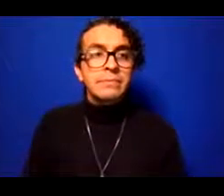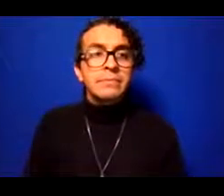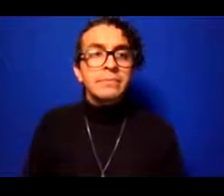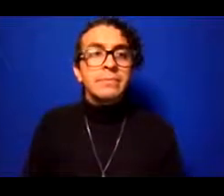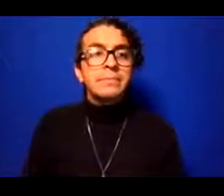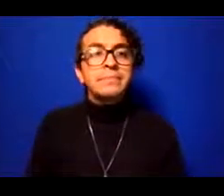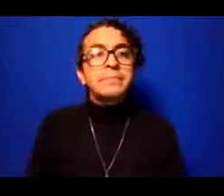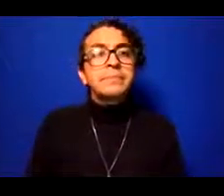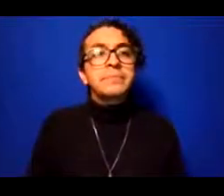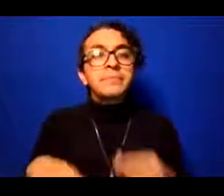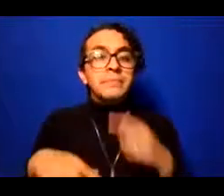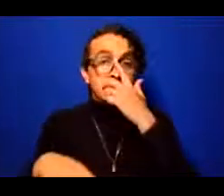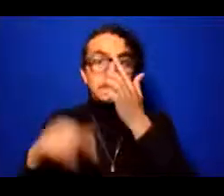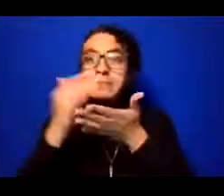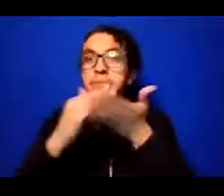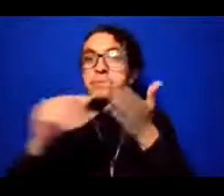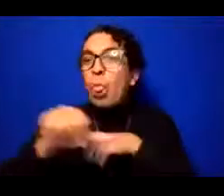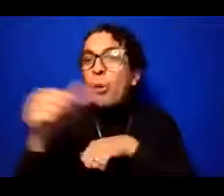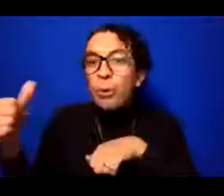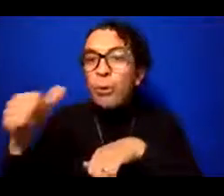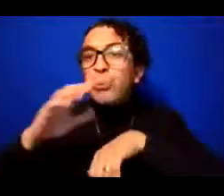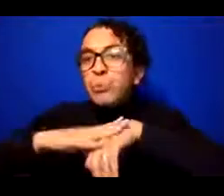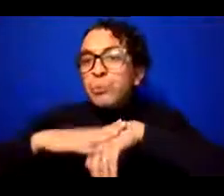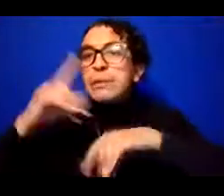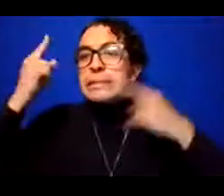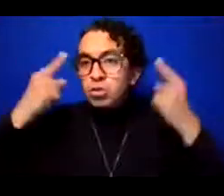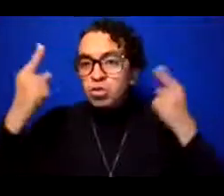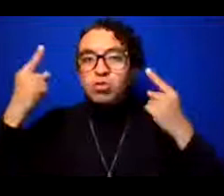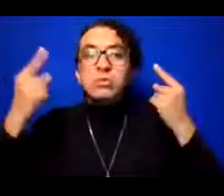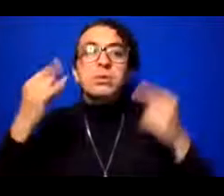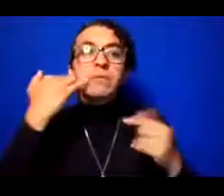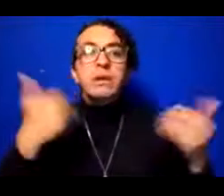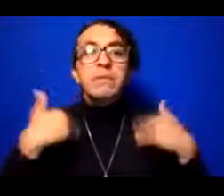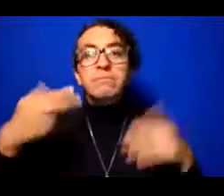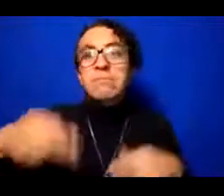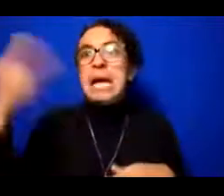So just a few kind of other things to consider. Obviously, high-risk behaviors,